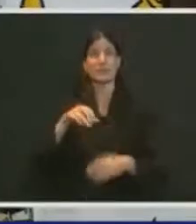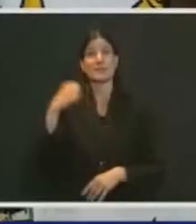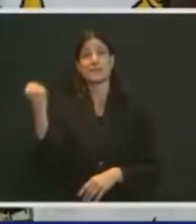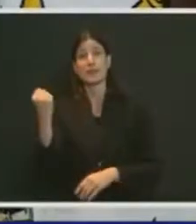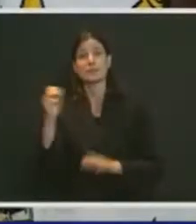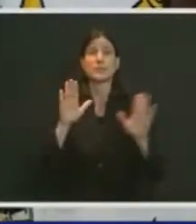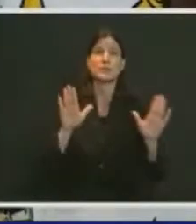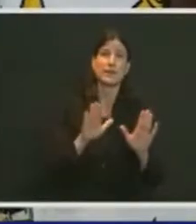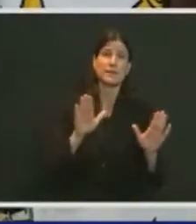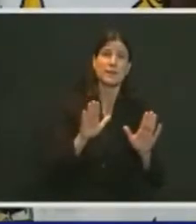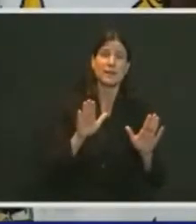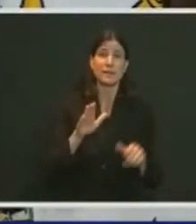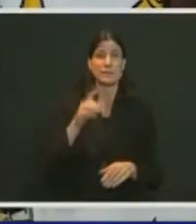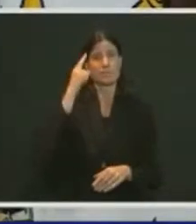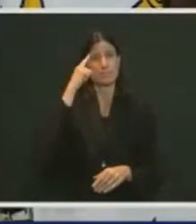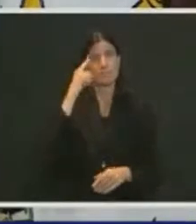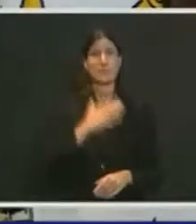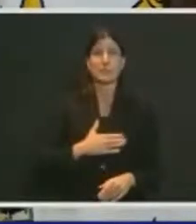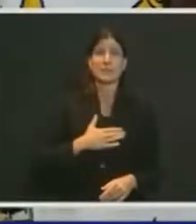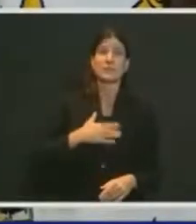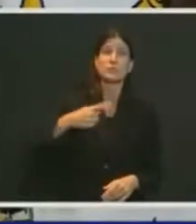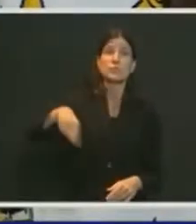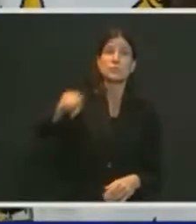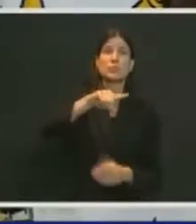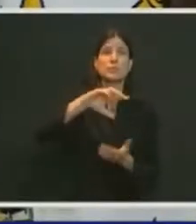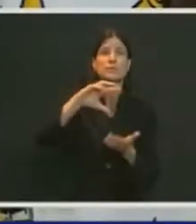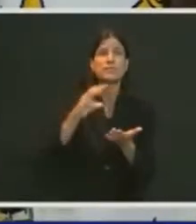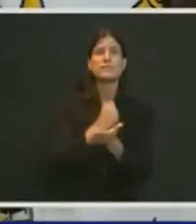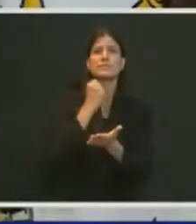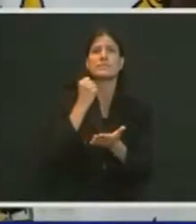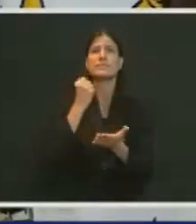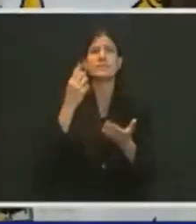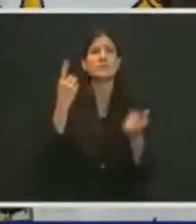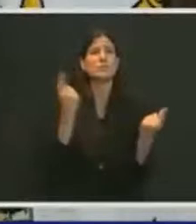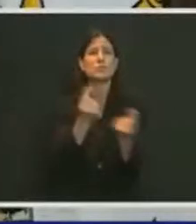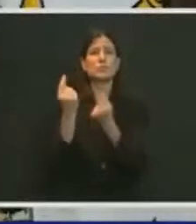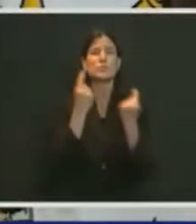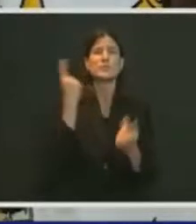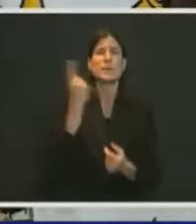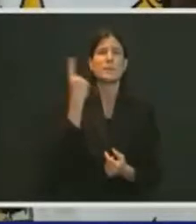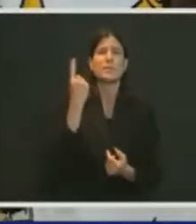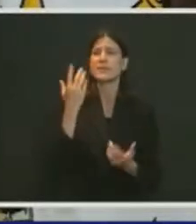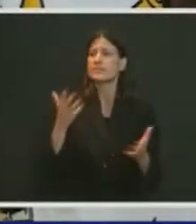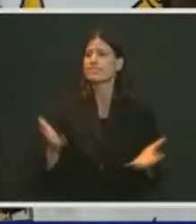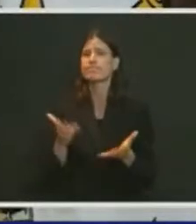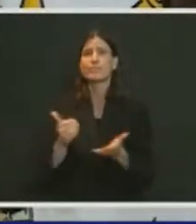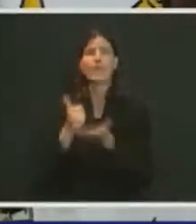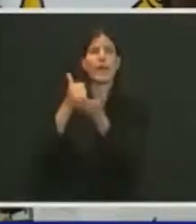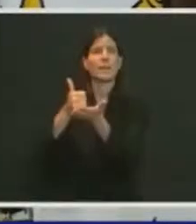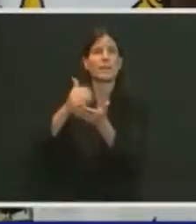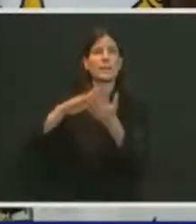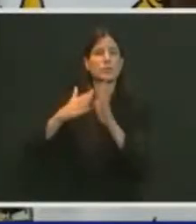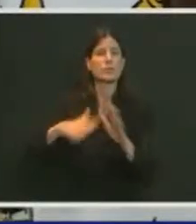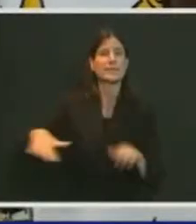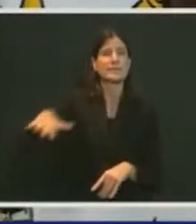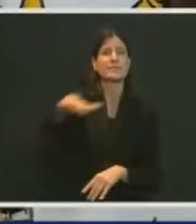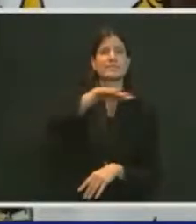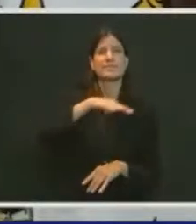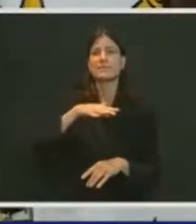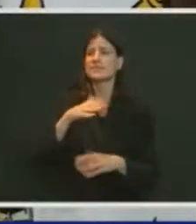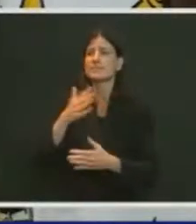kind thing that you can do for somebody today. And it matters. It's important. It's a time for kindness